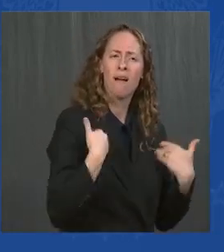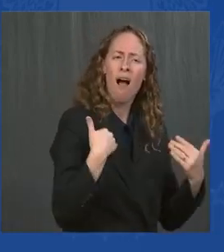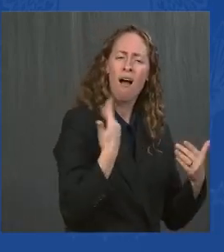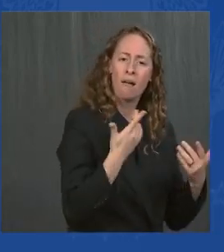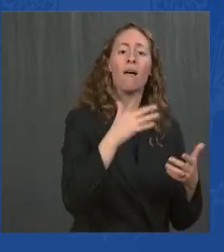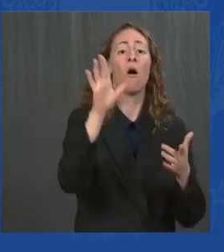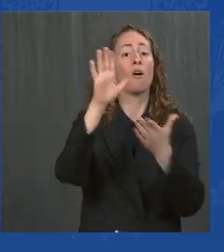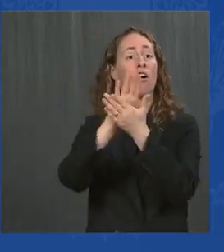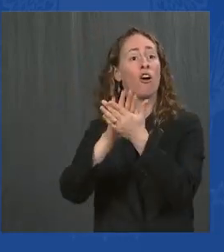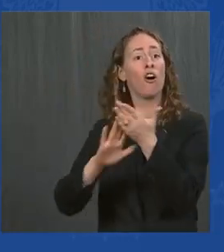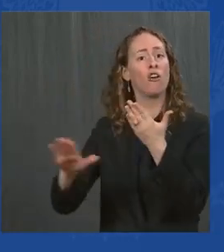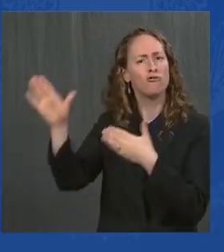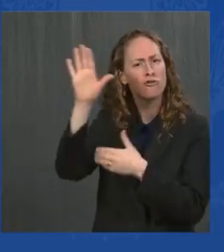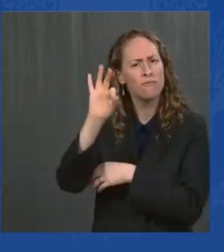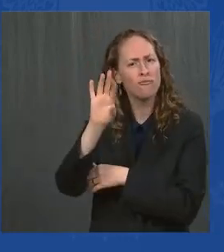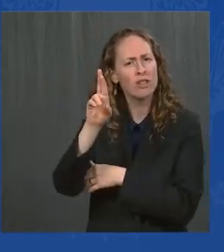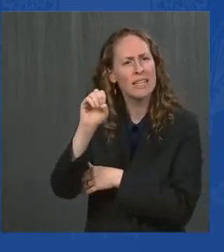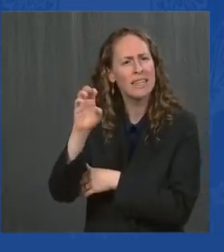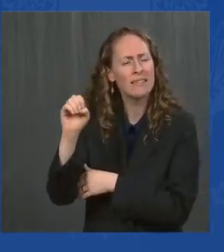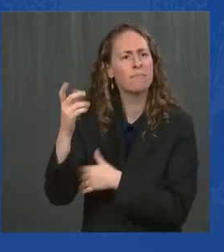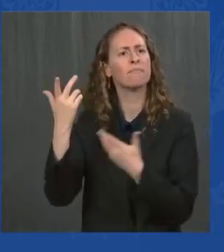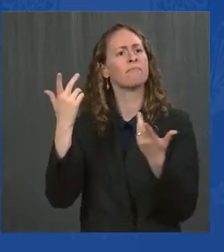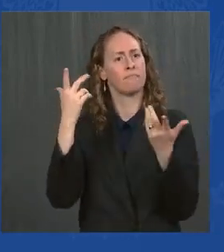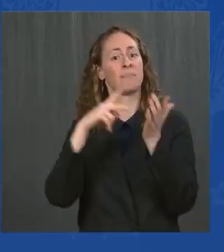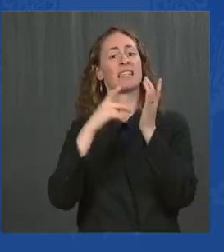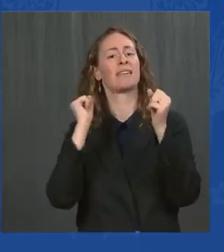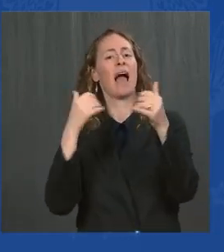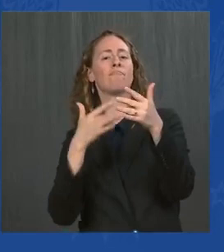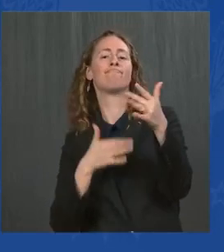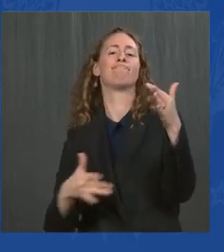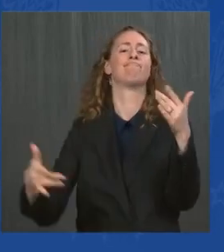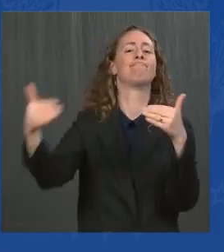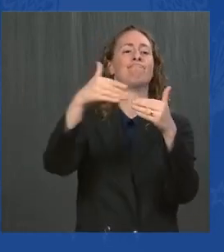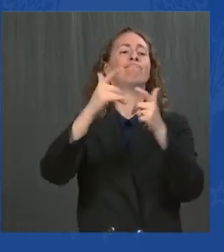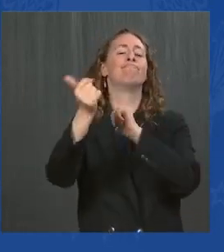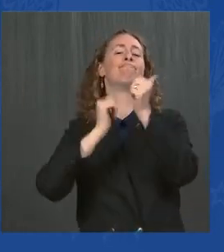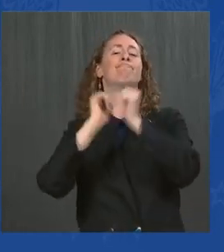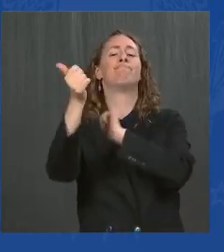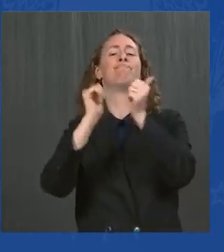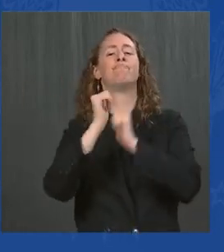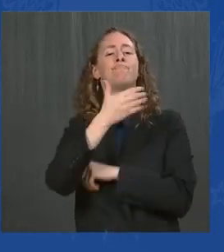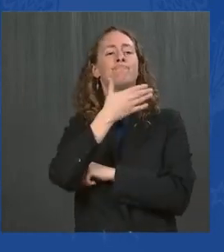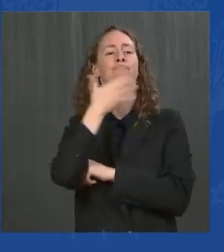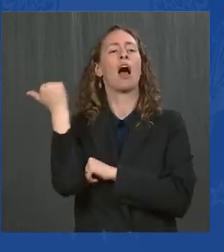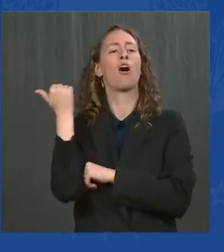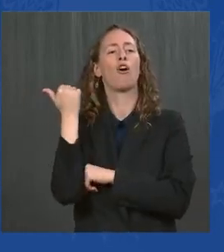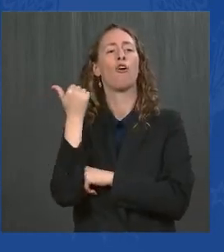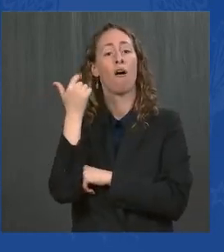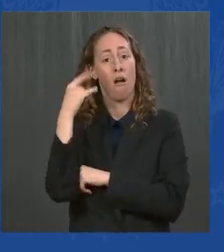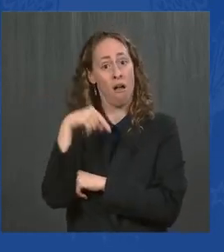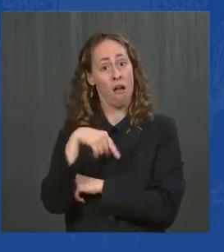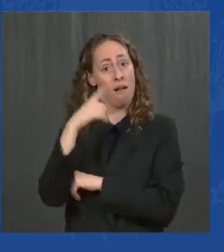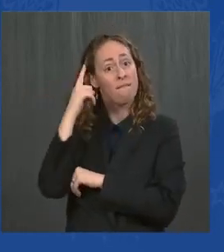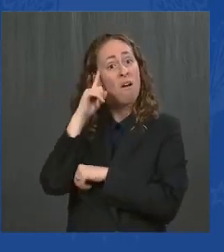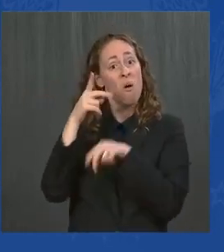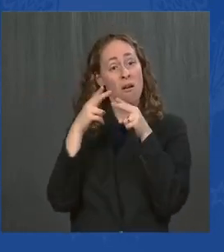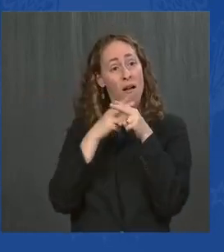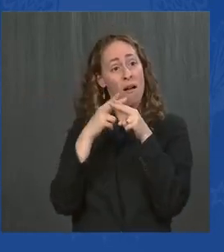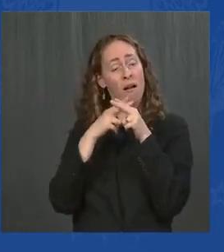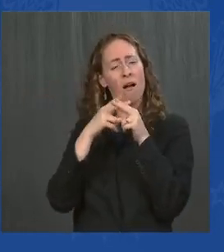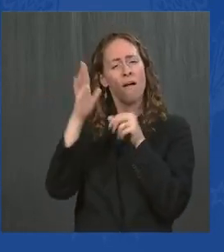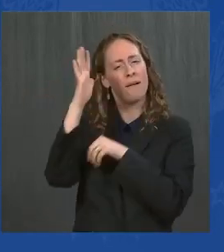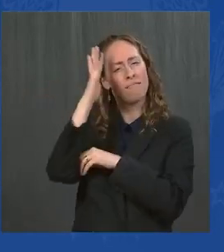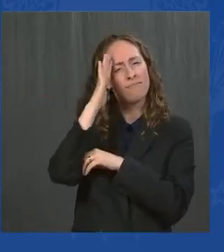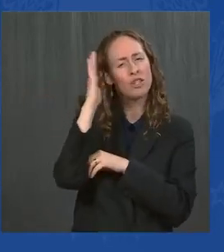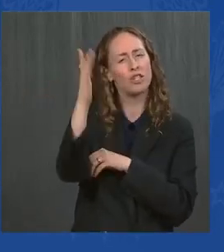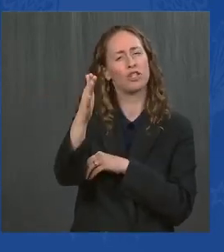our competitive edge globally, around the world, over time. And we'll combat climate change by